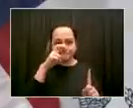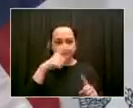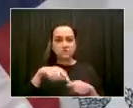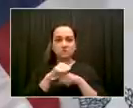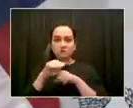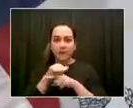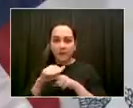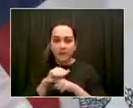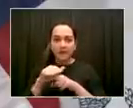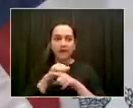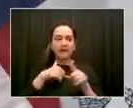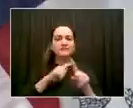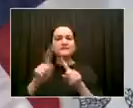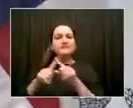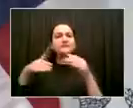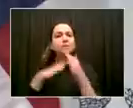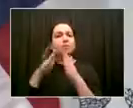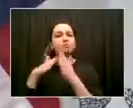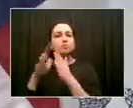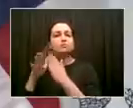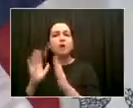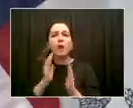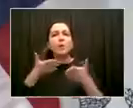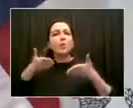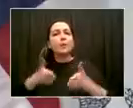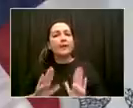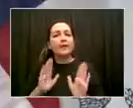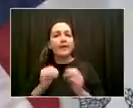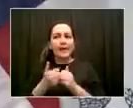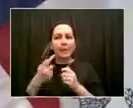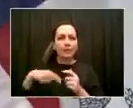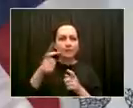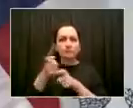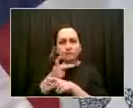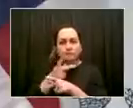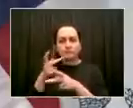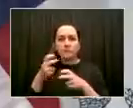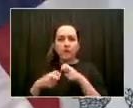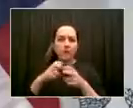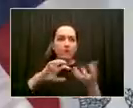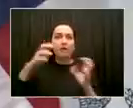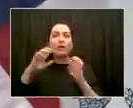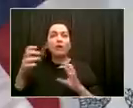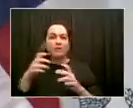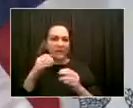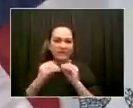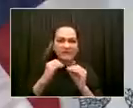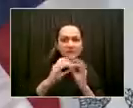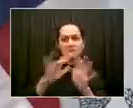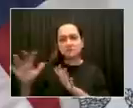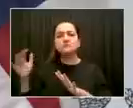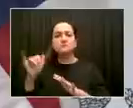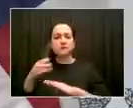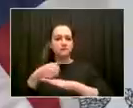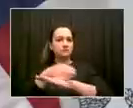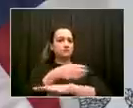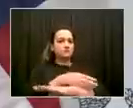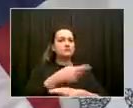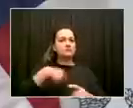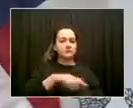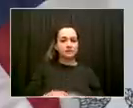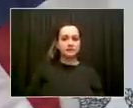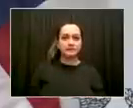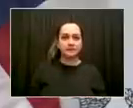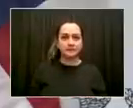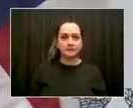American New Yorkers, which we will not tolerate. We will fight back. We will ensure all Asian American New Yorkers are safe. Keep